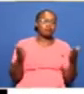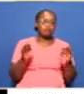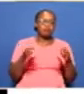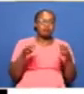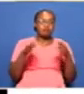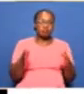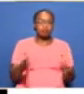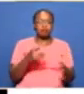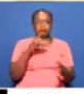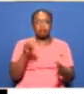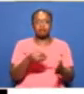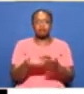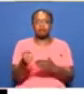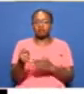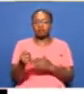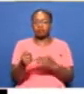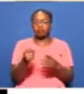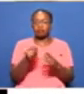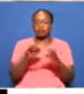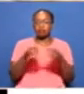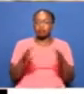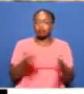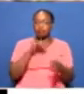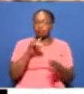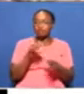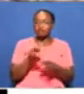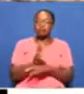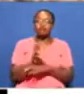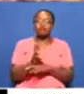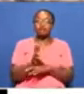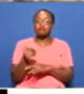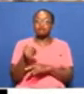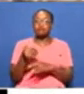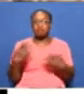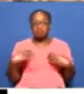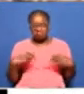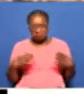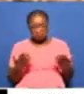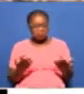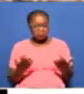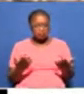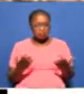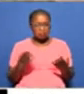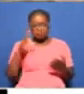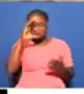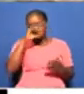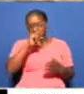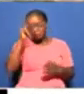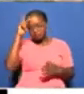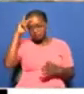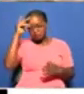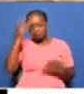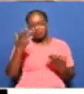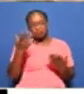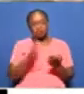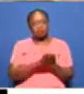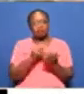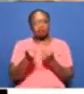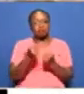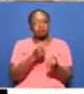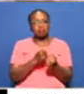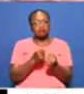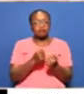they can be selling direct to the farmers instead of using the brokers. The farmers say the lack of knowledge on how to modernly harvest aloe vera is